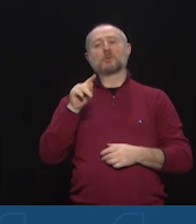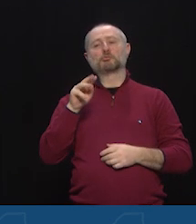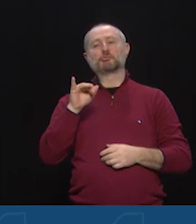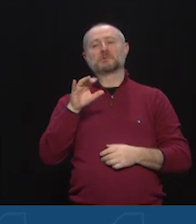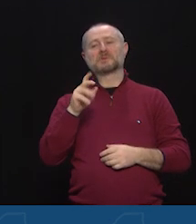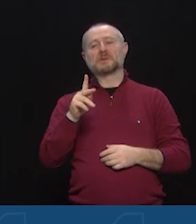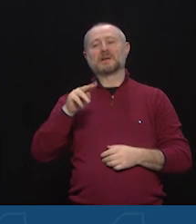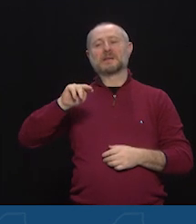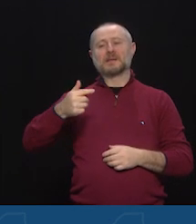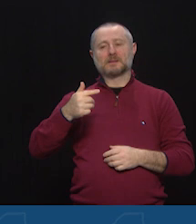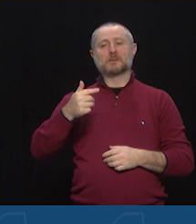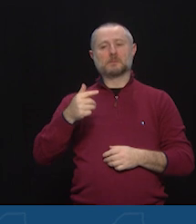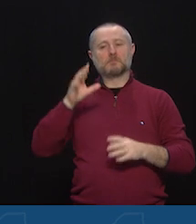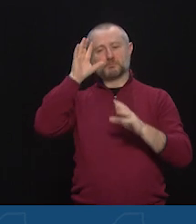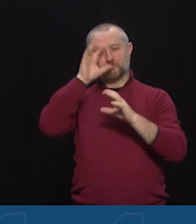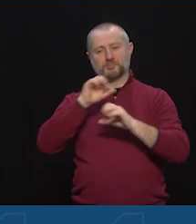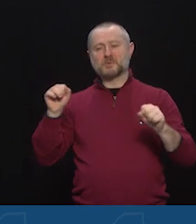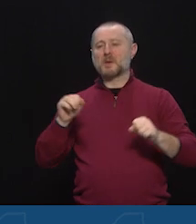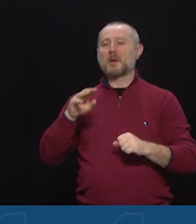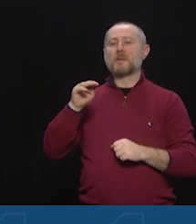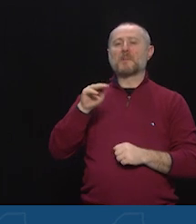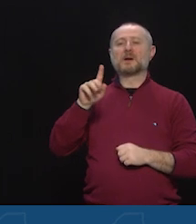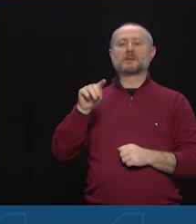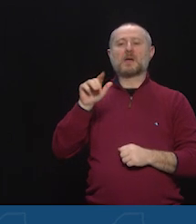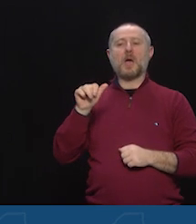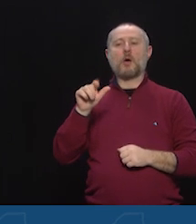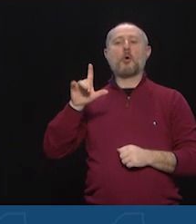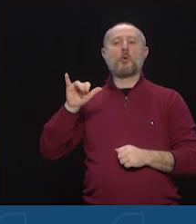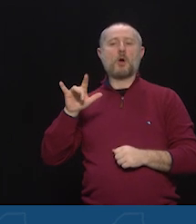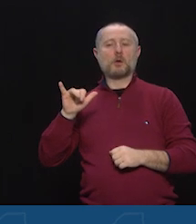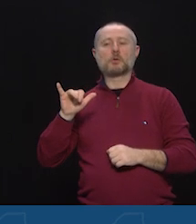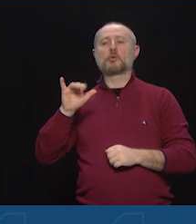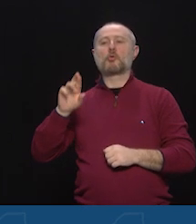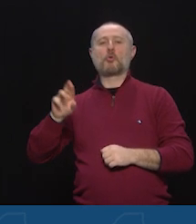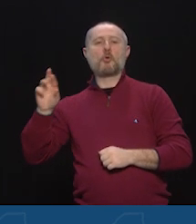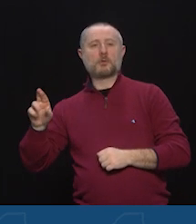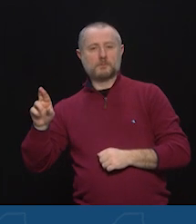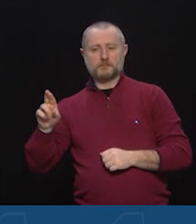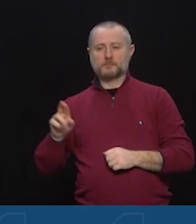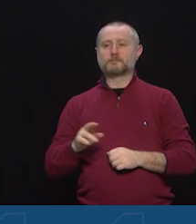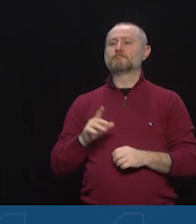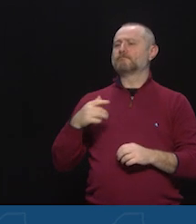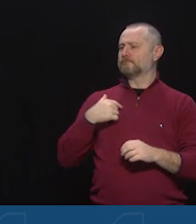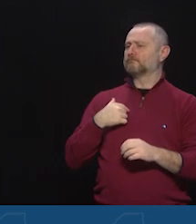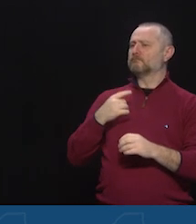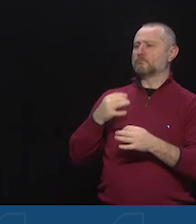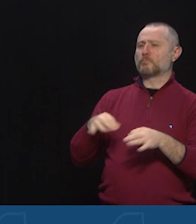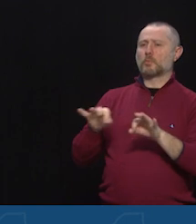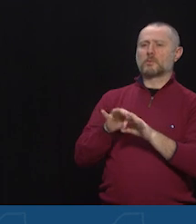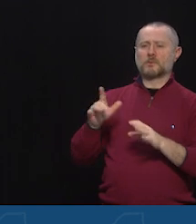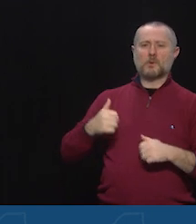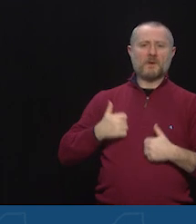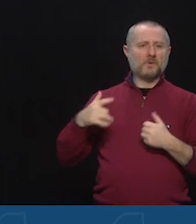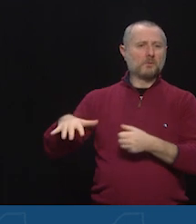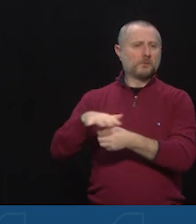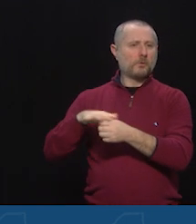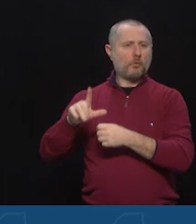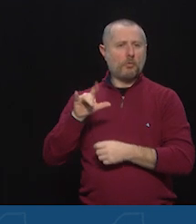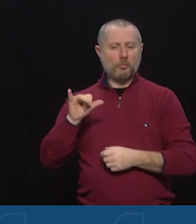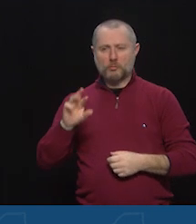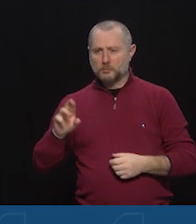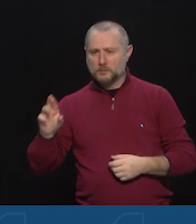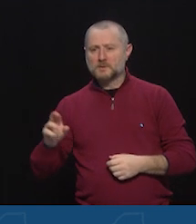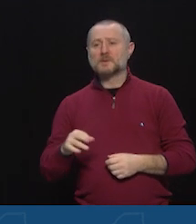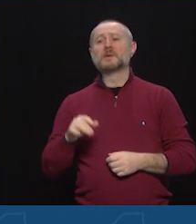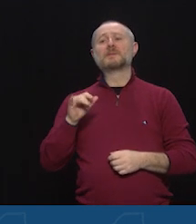president of the MTA Long Island Railroad, which is an important lifeline for our commuters here on Long Island, so he'll be joining. He's here as well. And Steve Malone, our